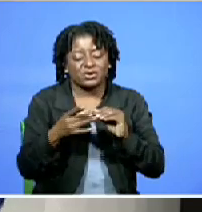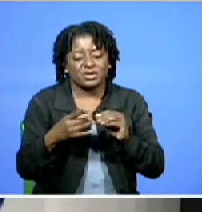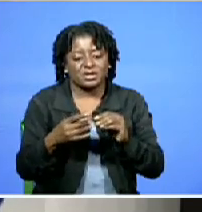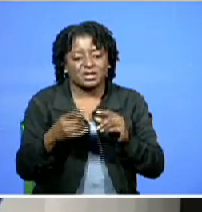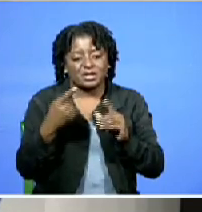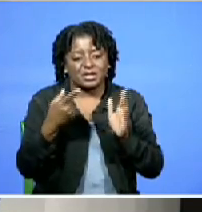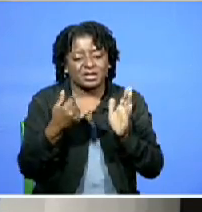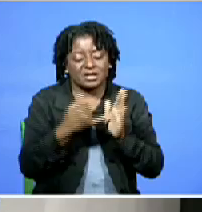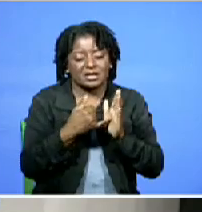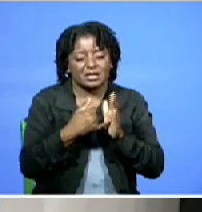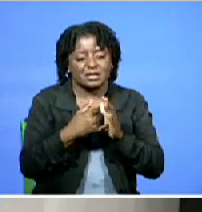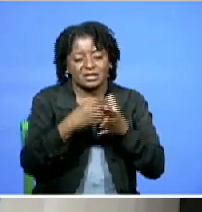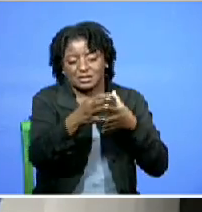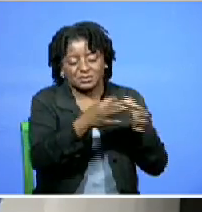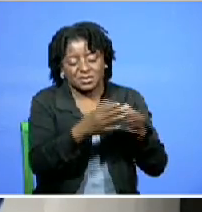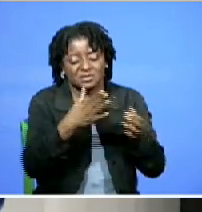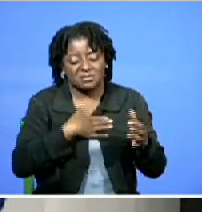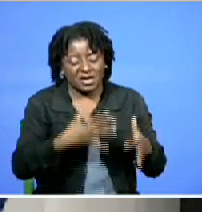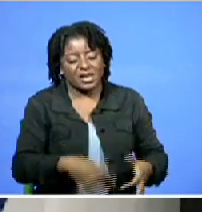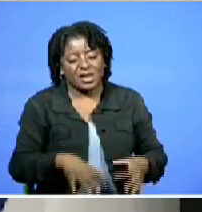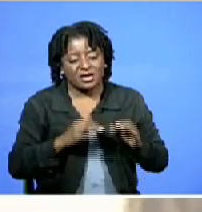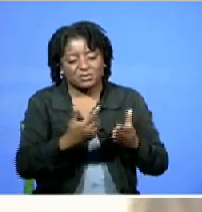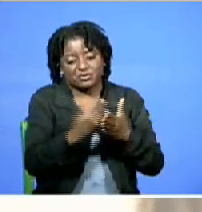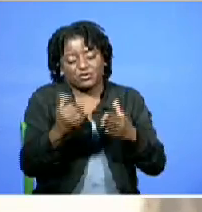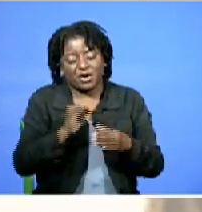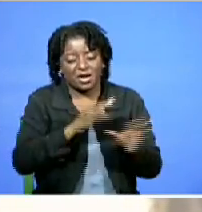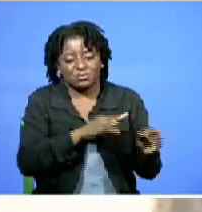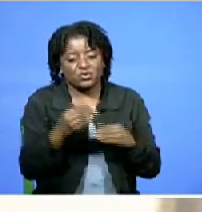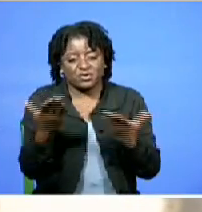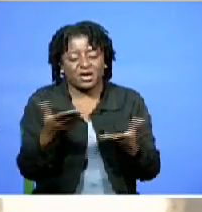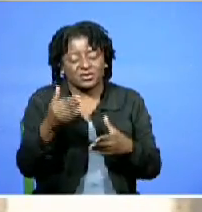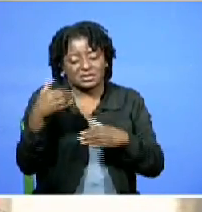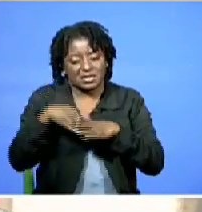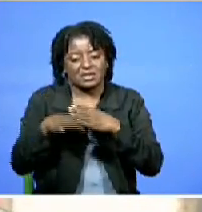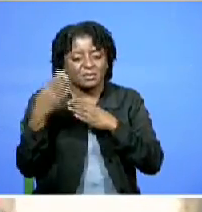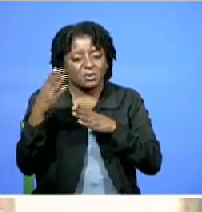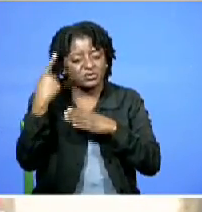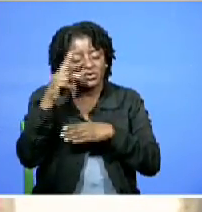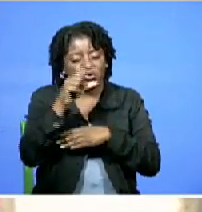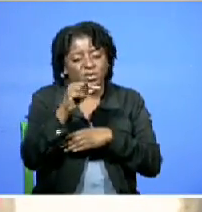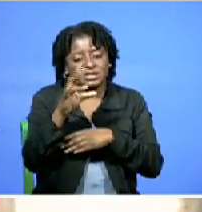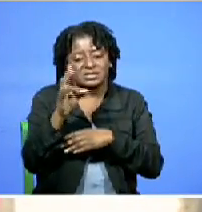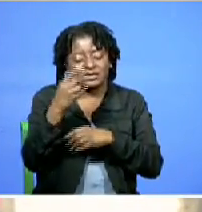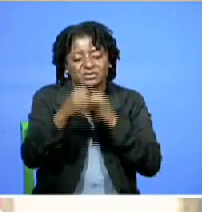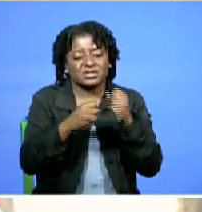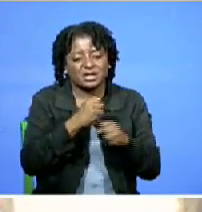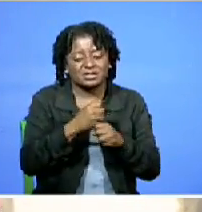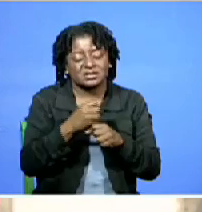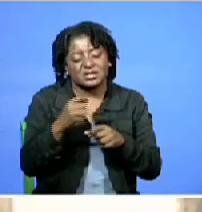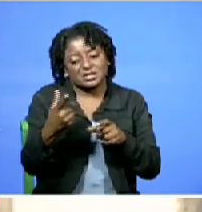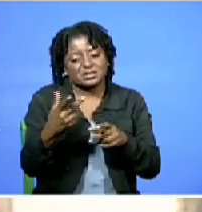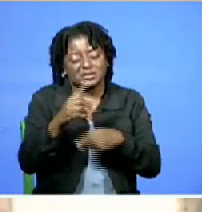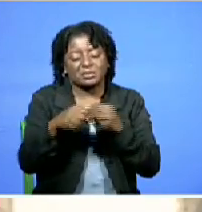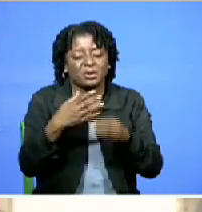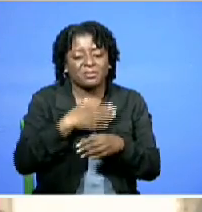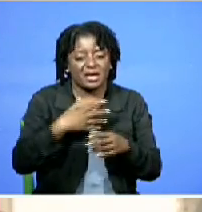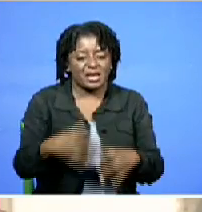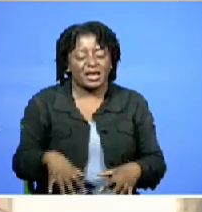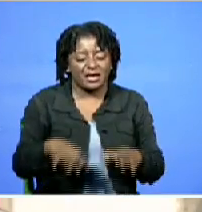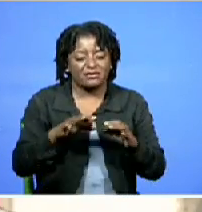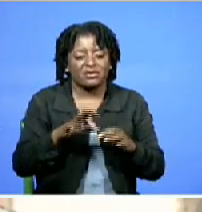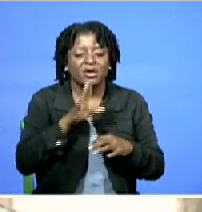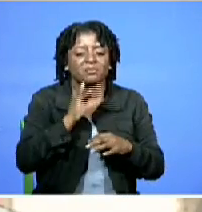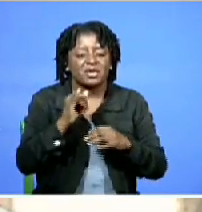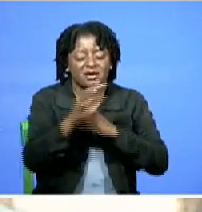I moved here. I've been in the Bahamas for 27 years. So it's kind of my life as being an expat. A lot of